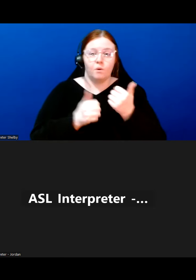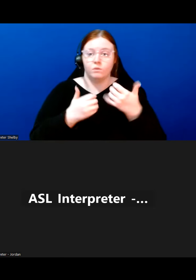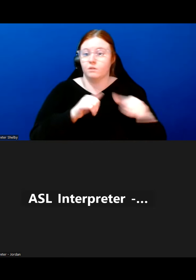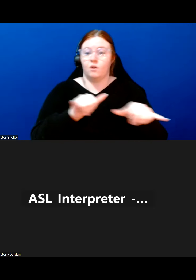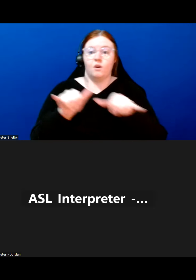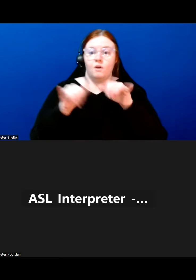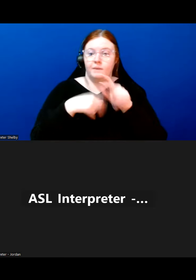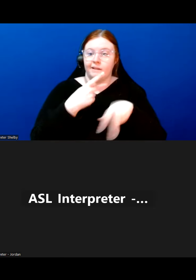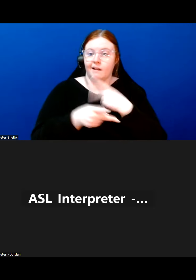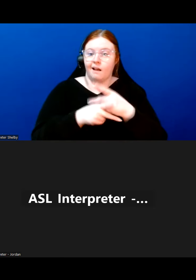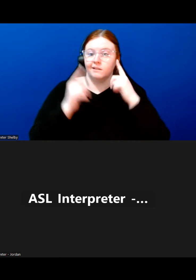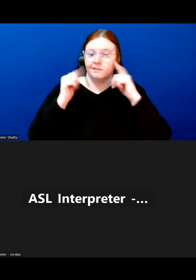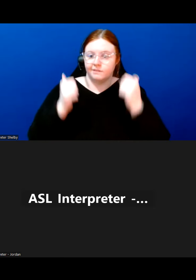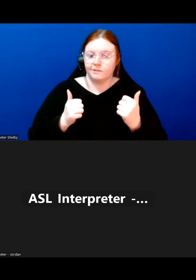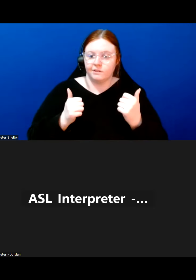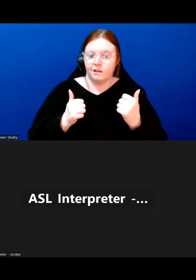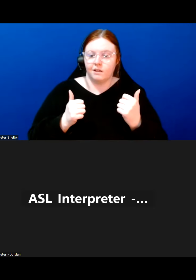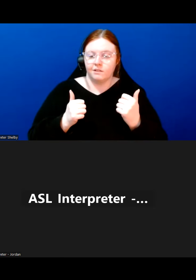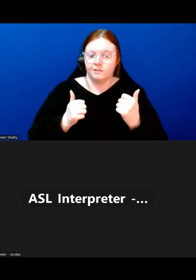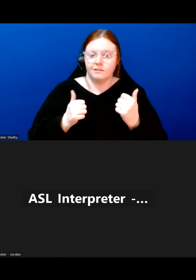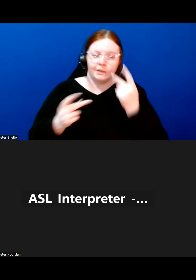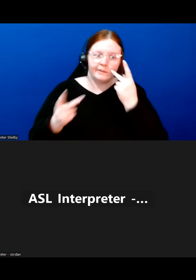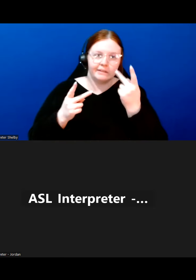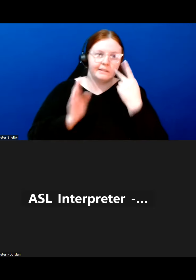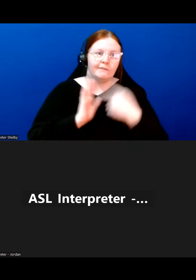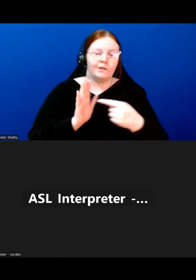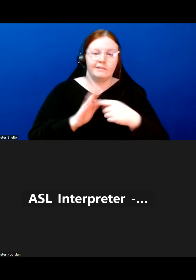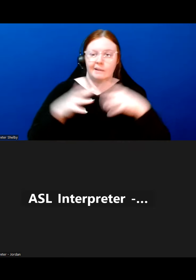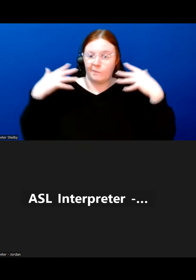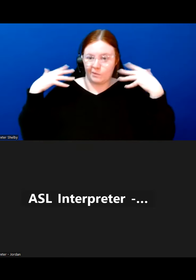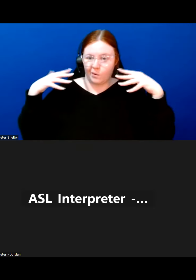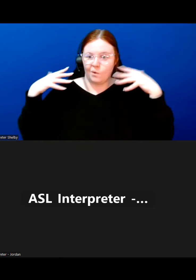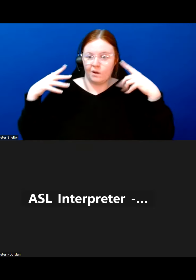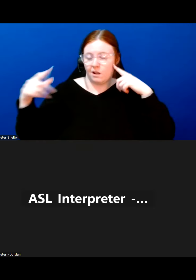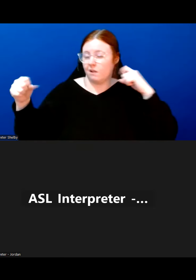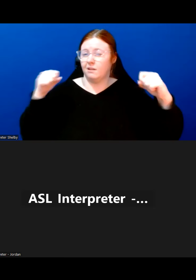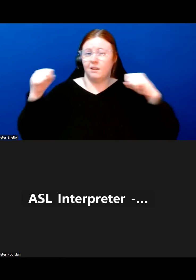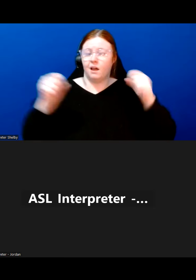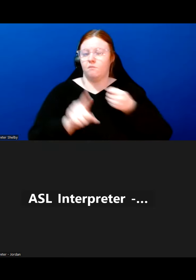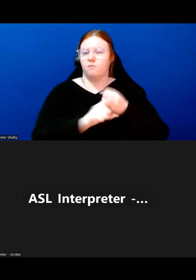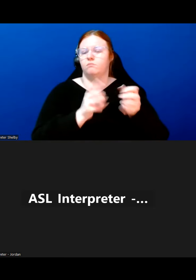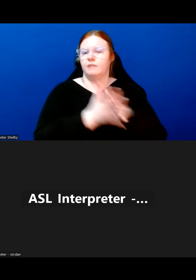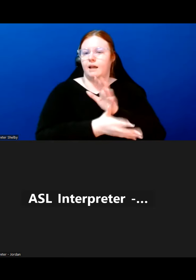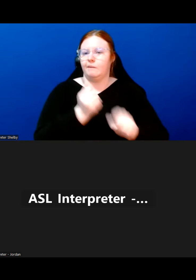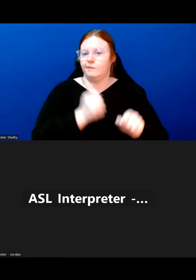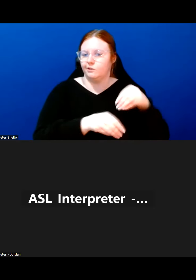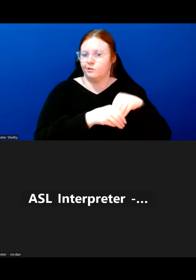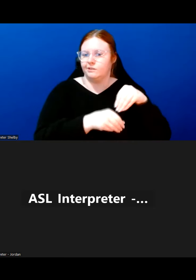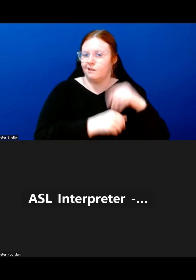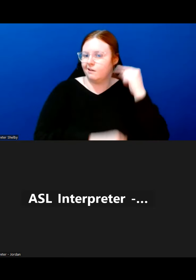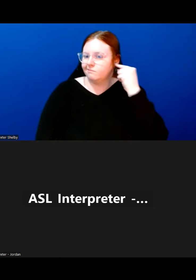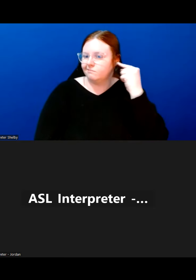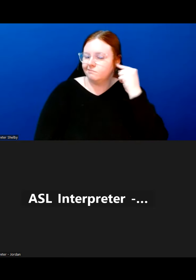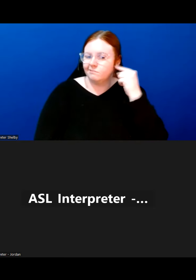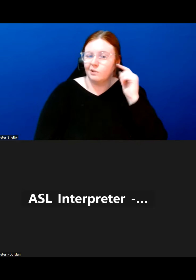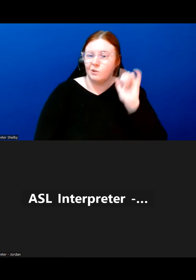hearing loss, like Ian said, we see noise damage a lot. So those little hair cells that live inside